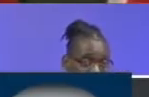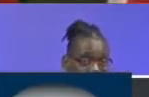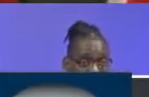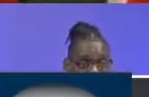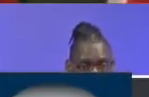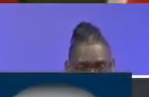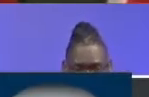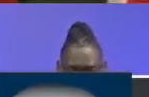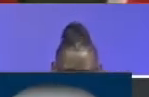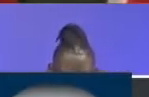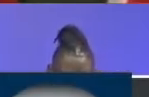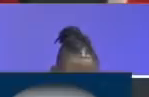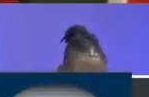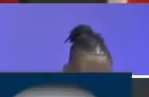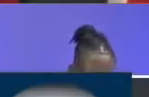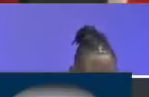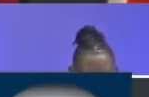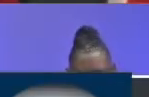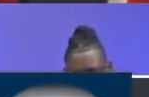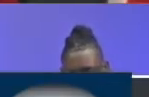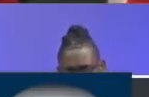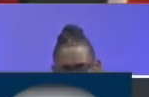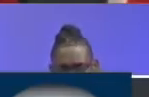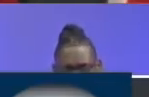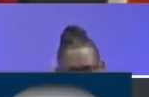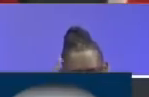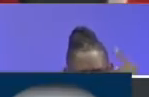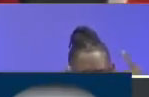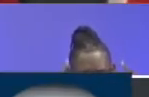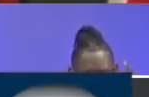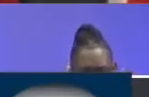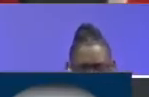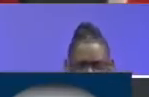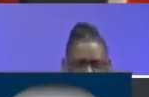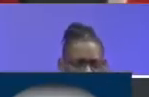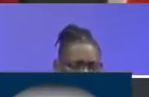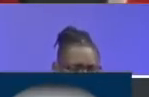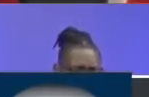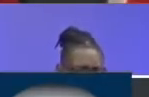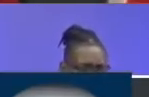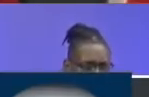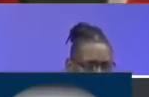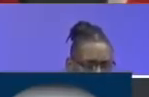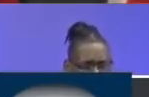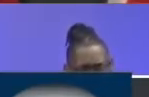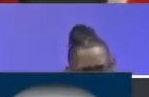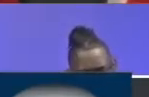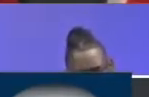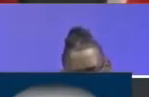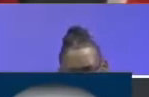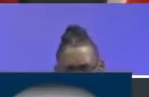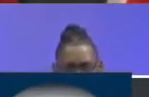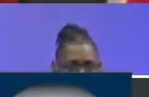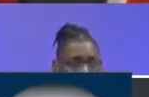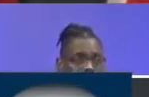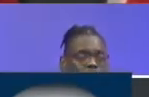of beach visits, and I want to keep that promise to you.